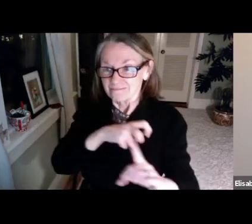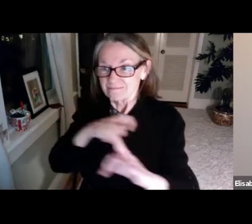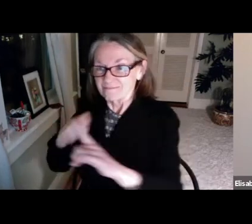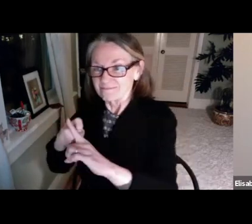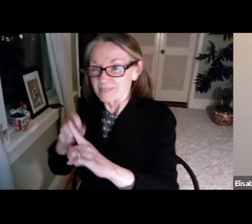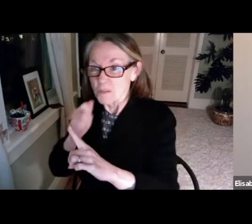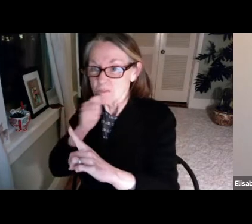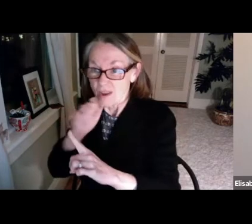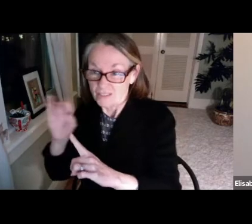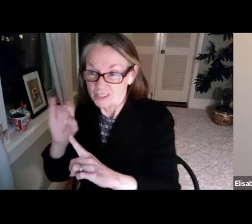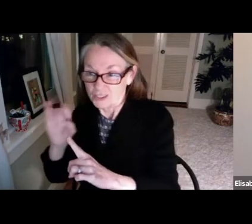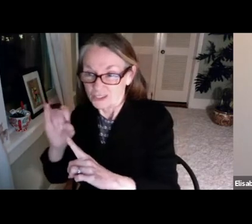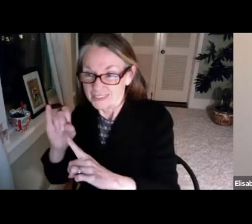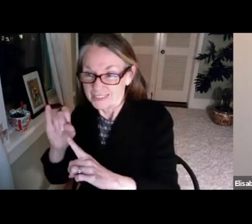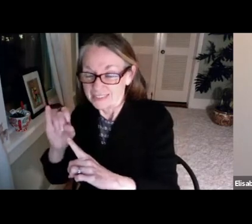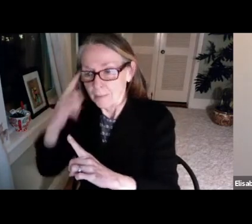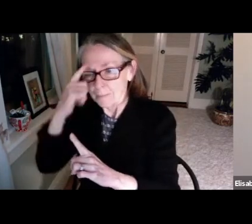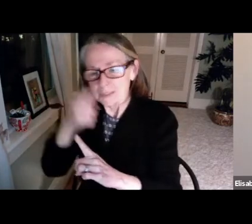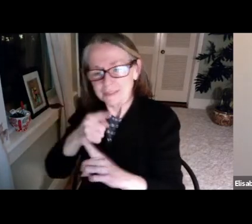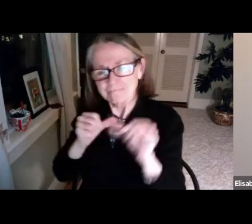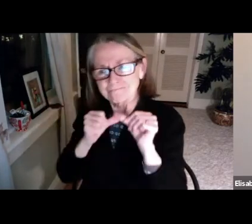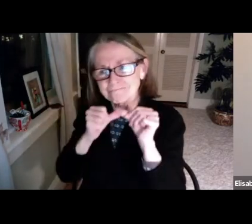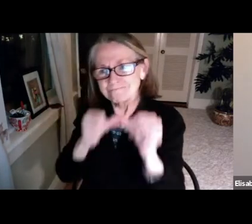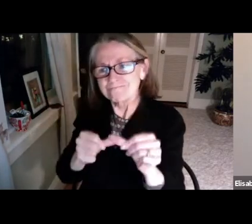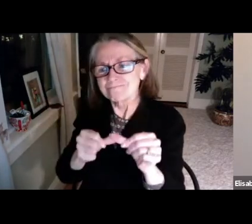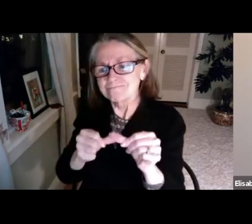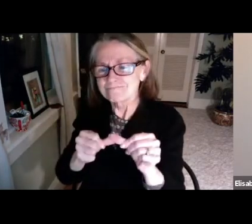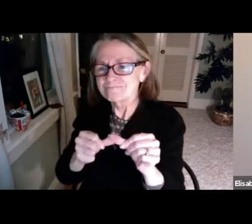insurance because they're able to continue with